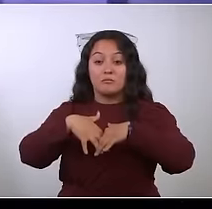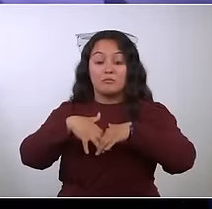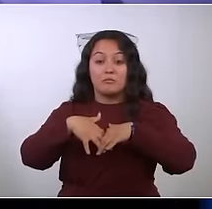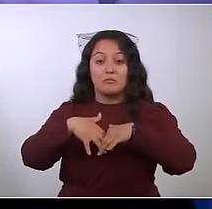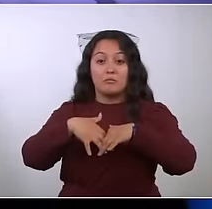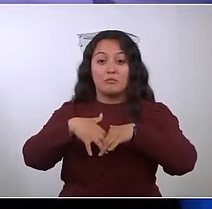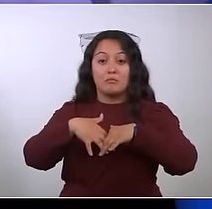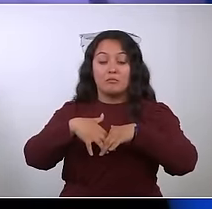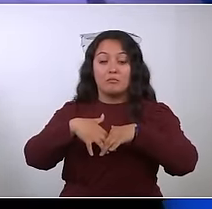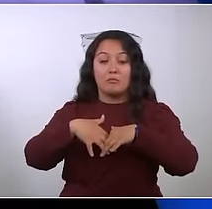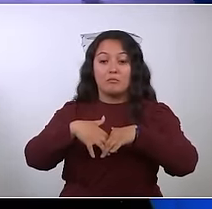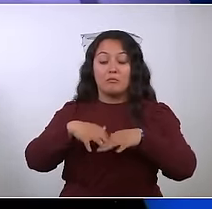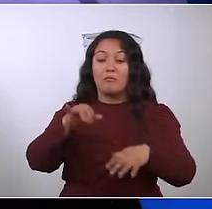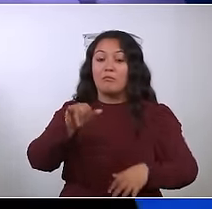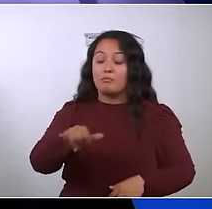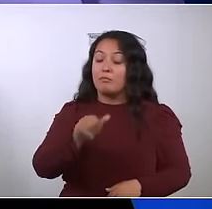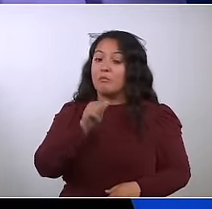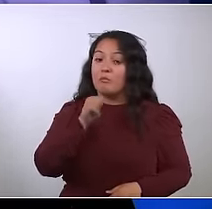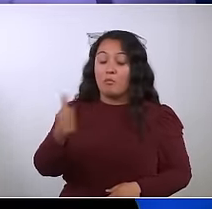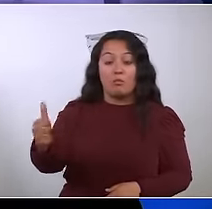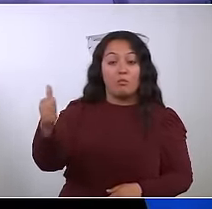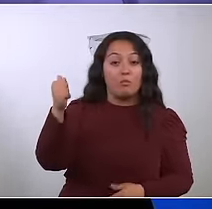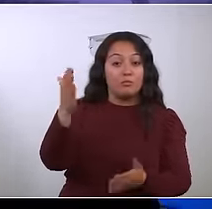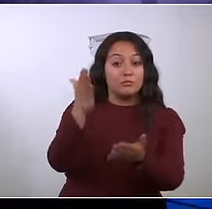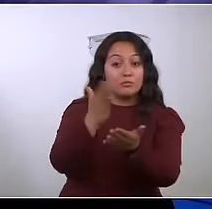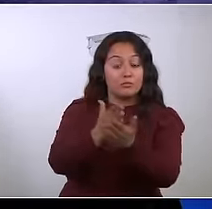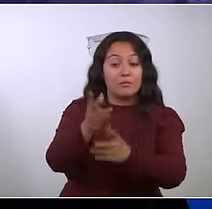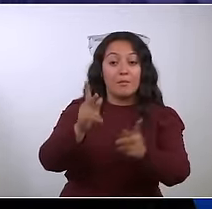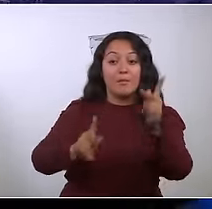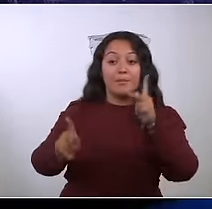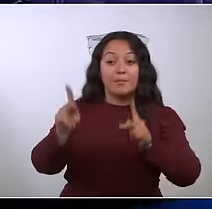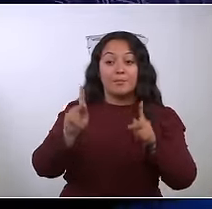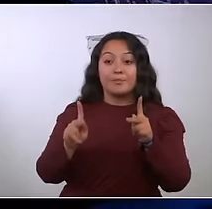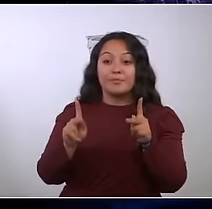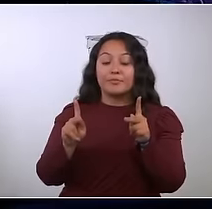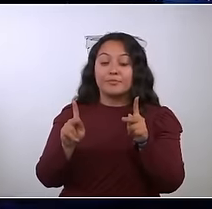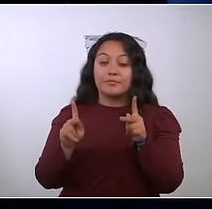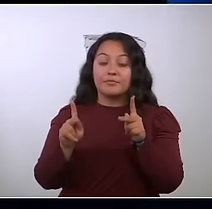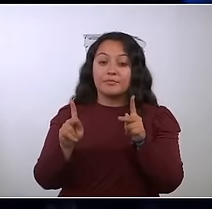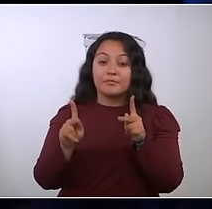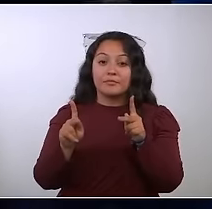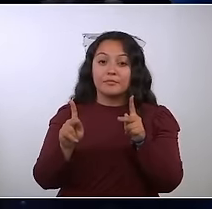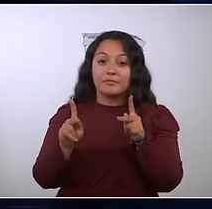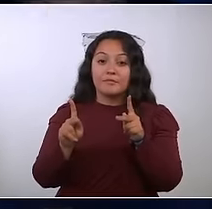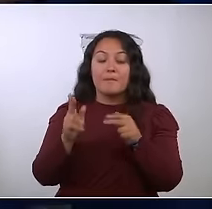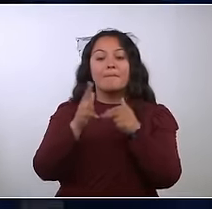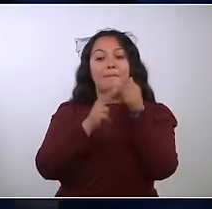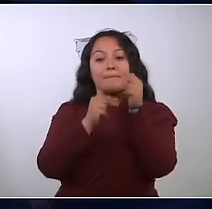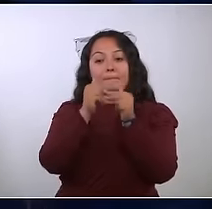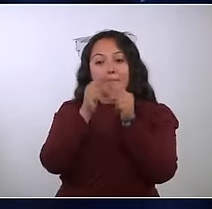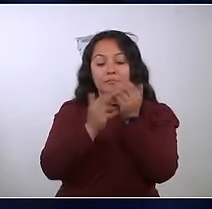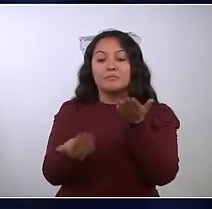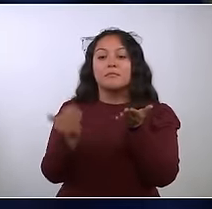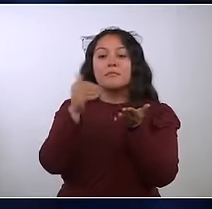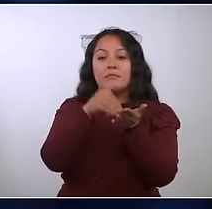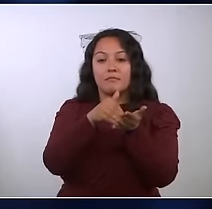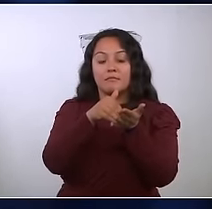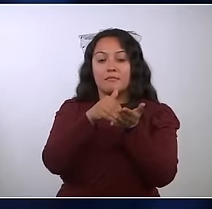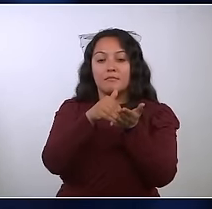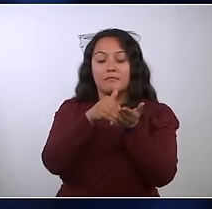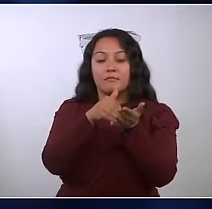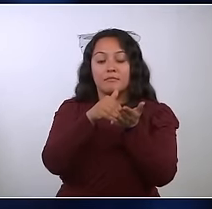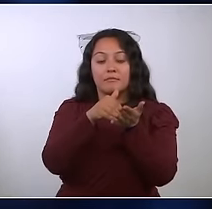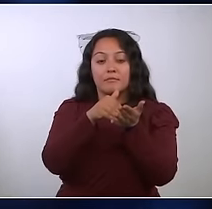fue destruido. But it won't stop its occupants. Pero no va a detener sus los que rebuilding ocupan. What once was there.